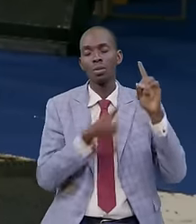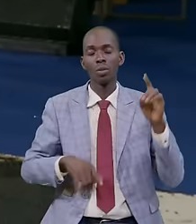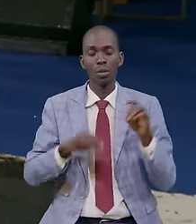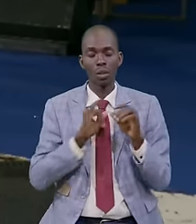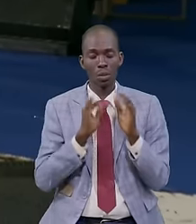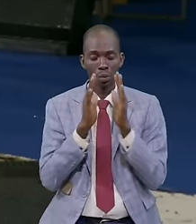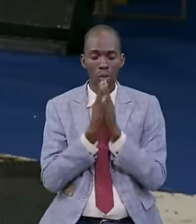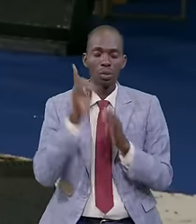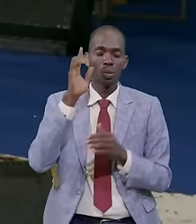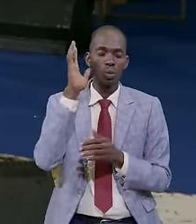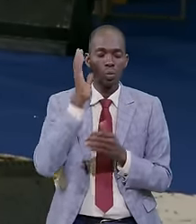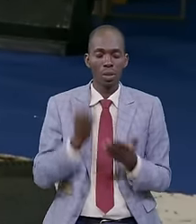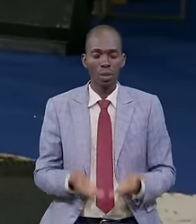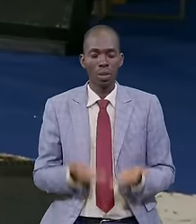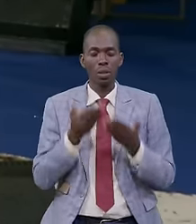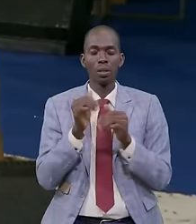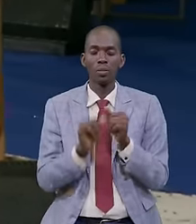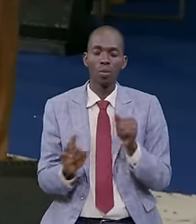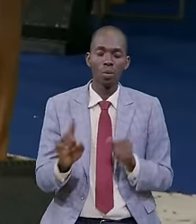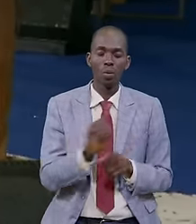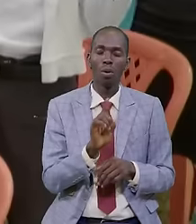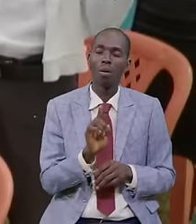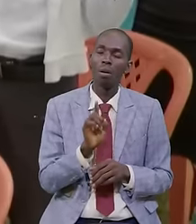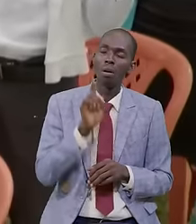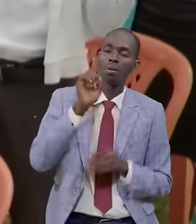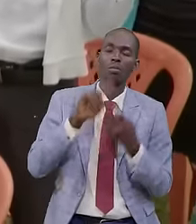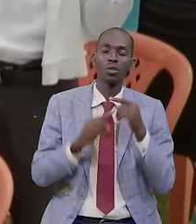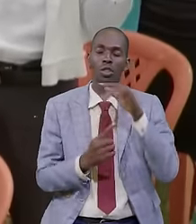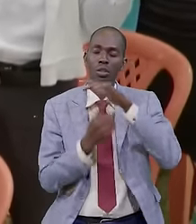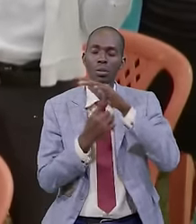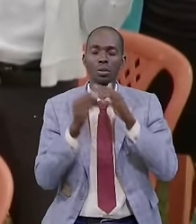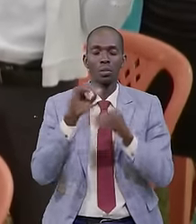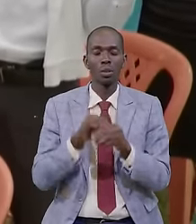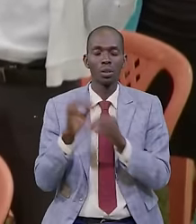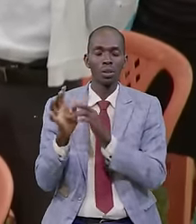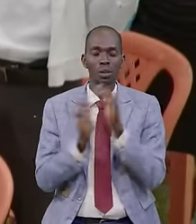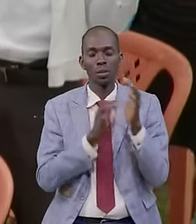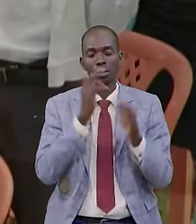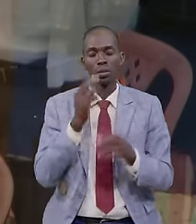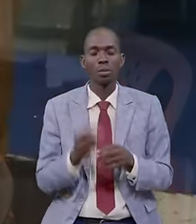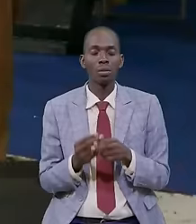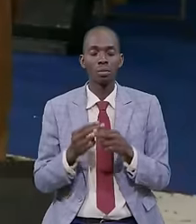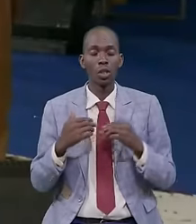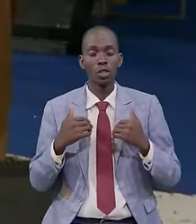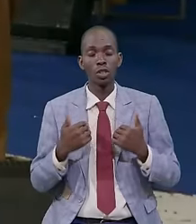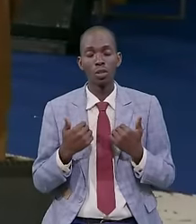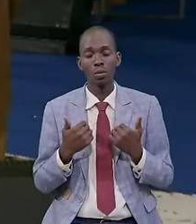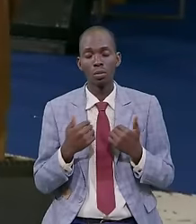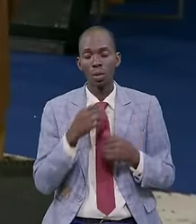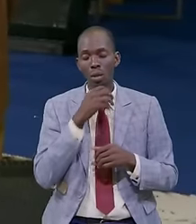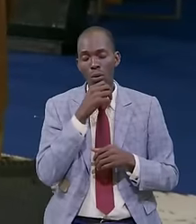lift everyone up in Jesus' name. Young,